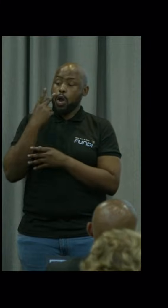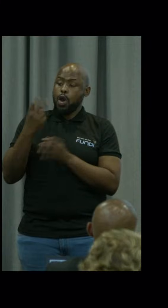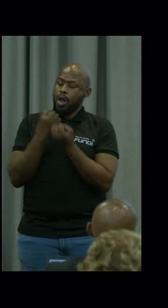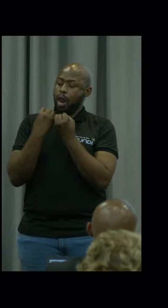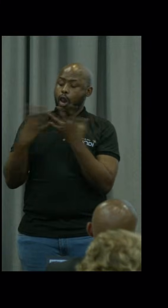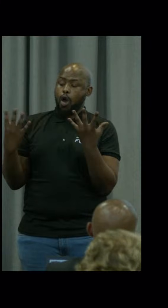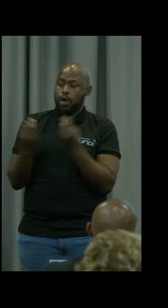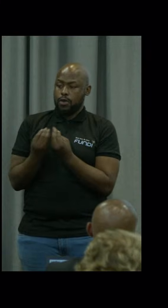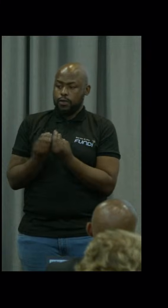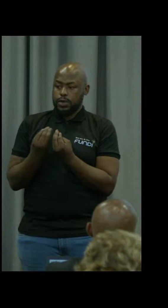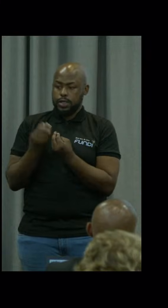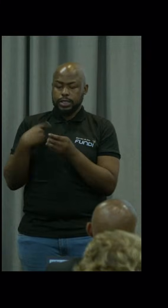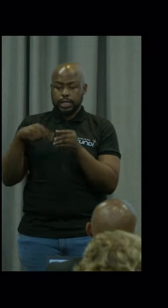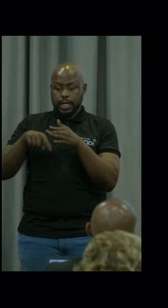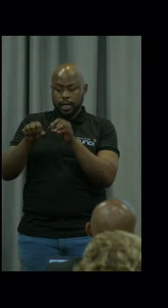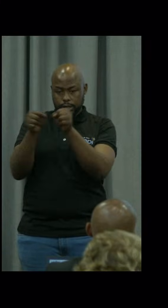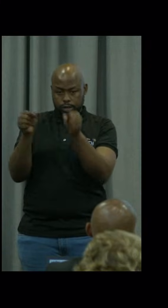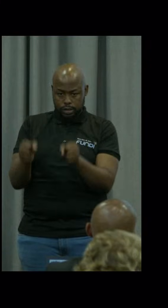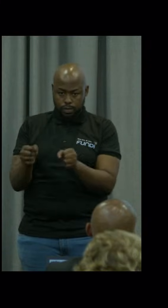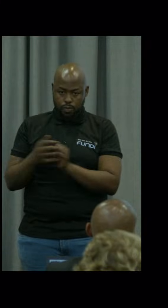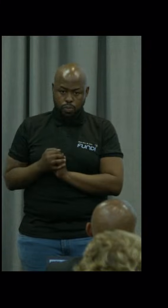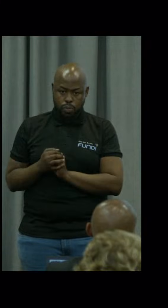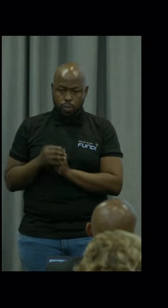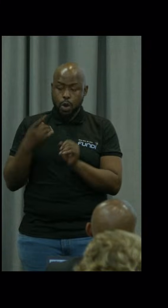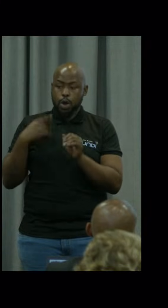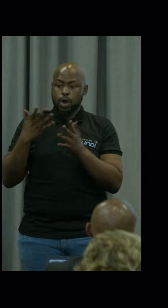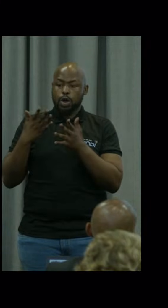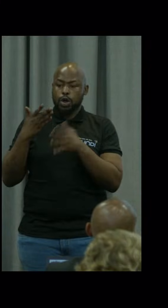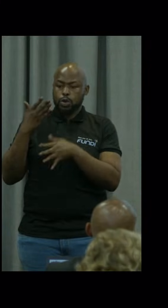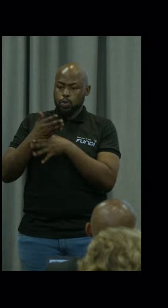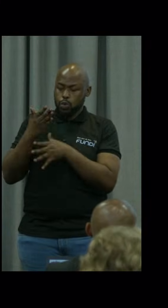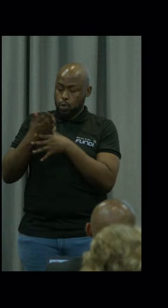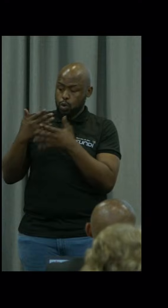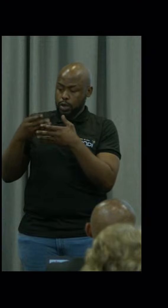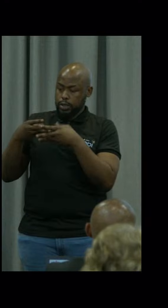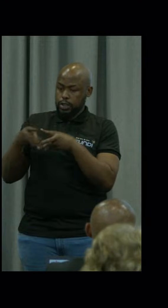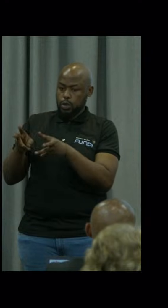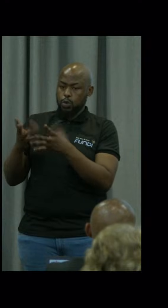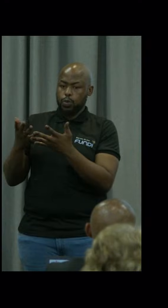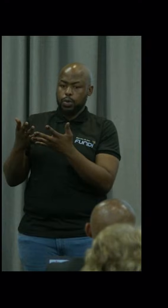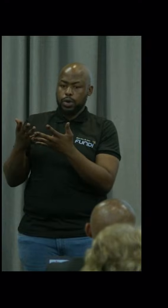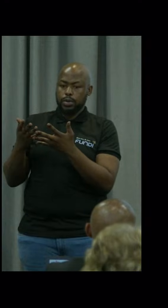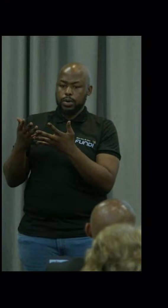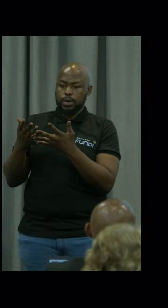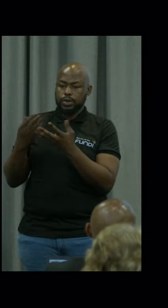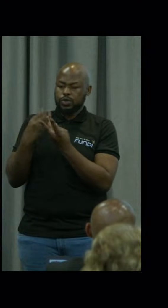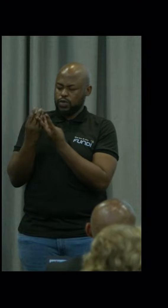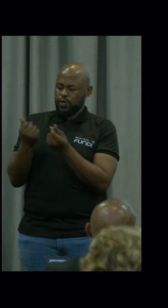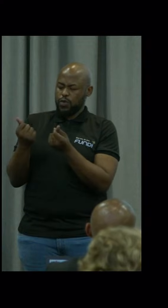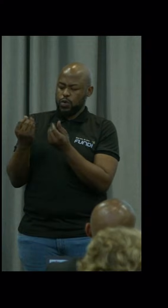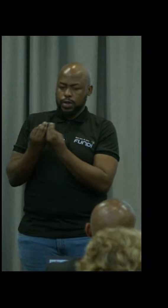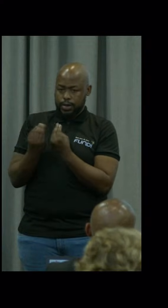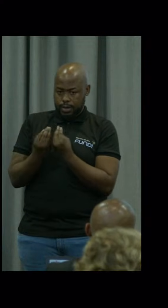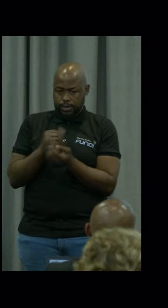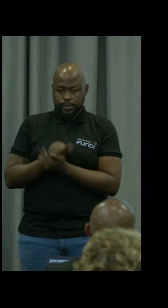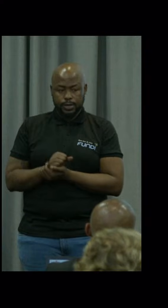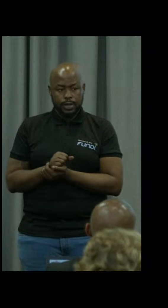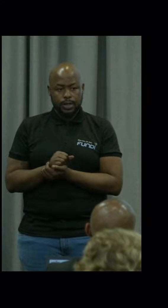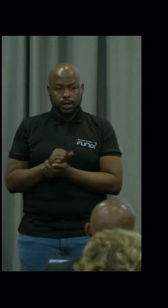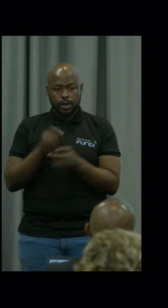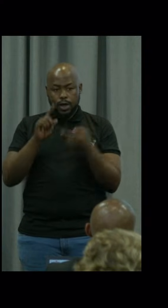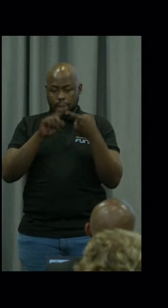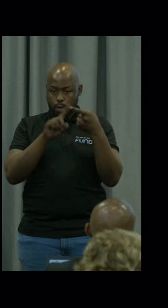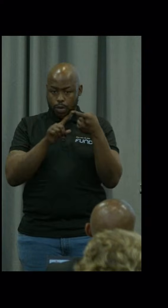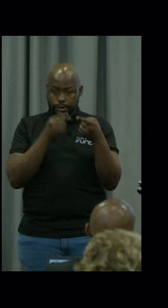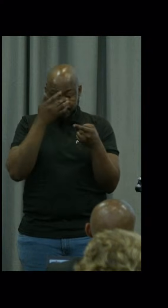things in the model. And we weight Letitia according to a couple of things. First of